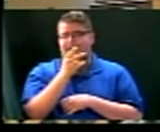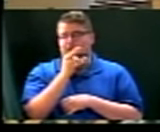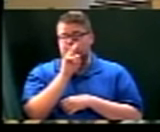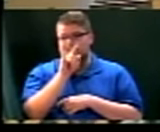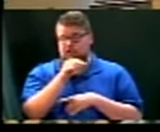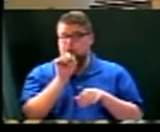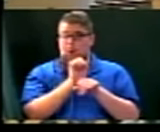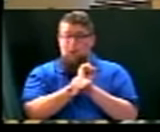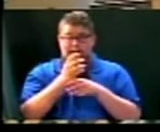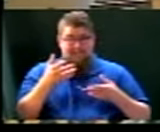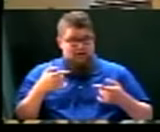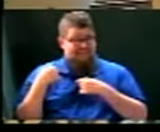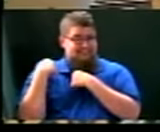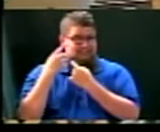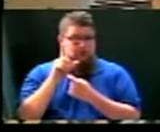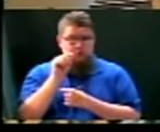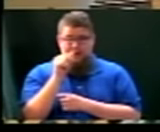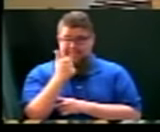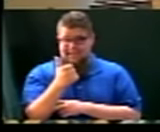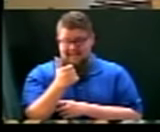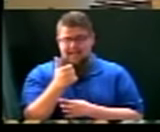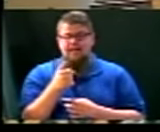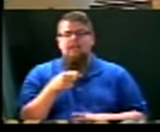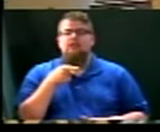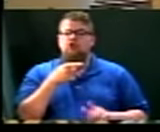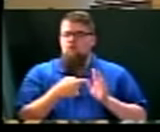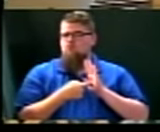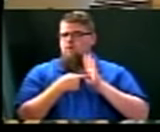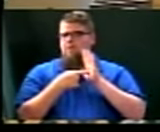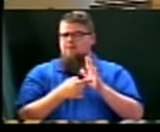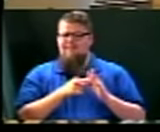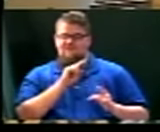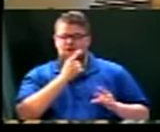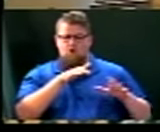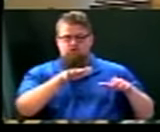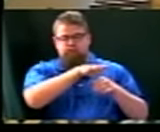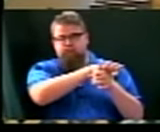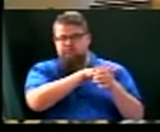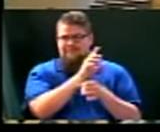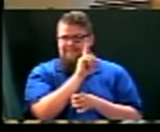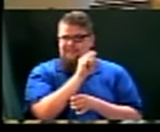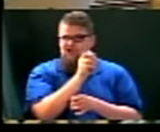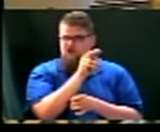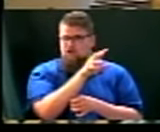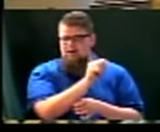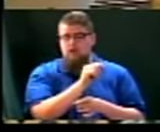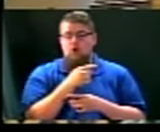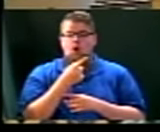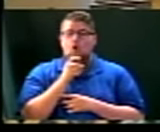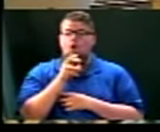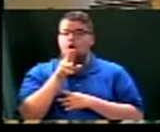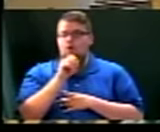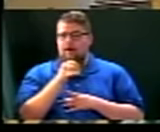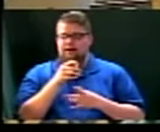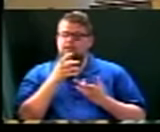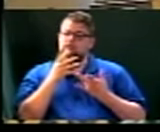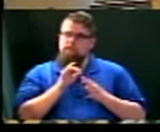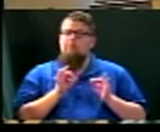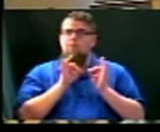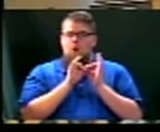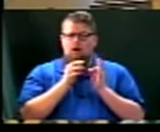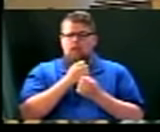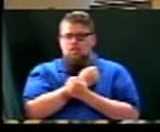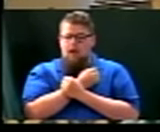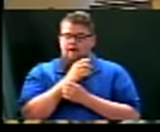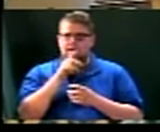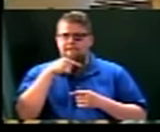since 2010. As the representative of our first district, Gloria cares about public education. Her work